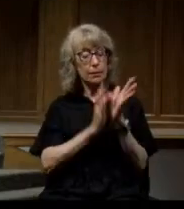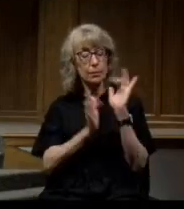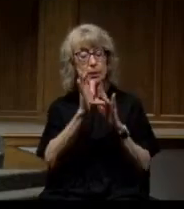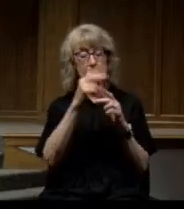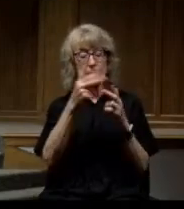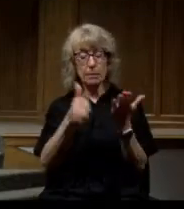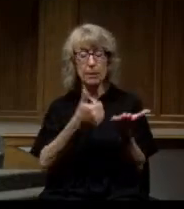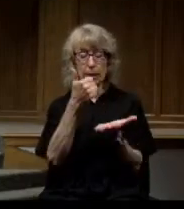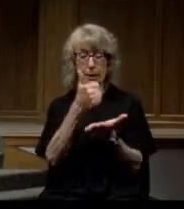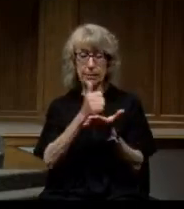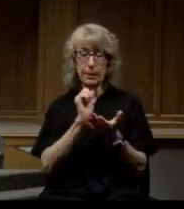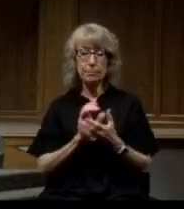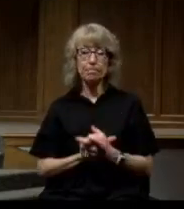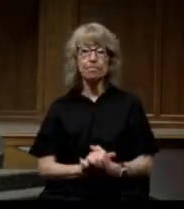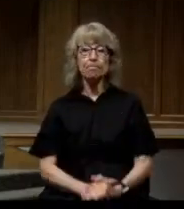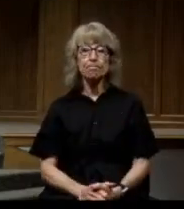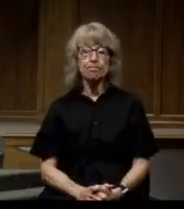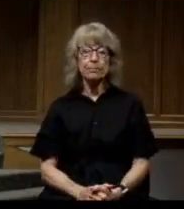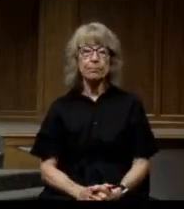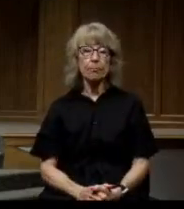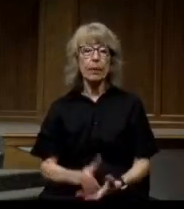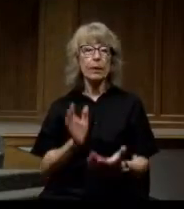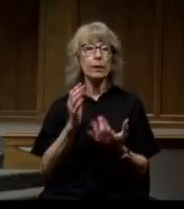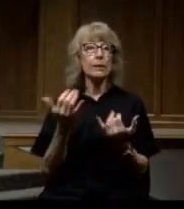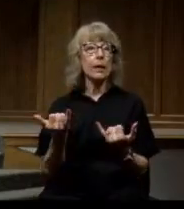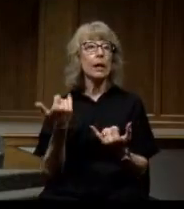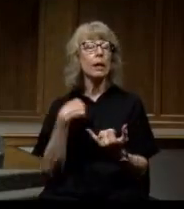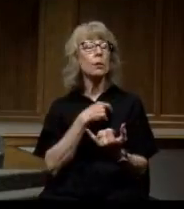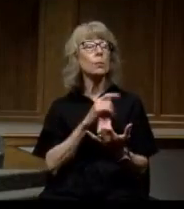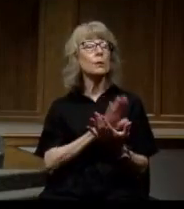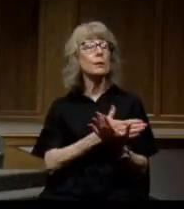Amen. So we're going to sing now, and